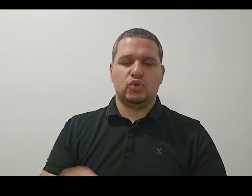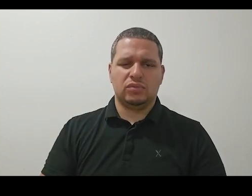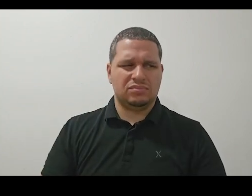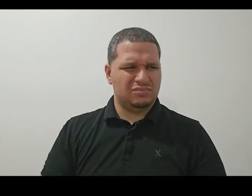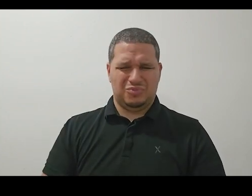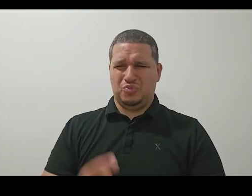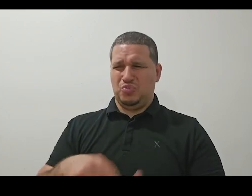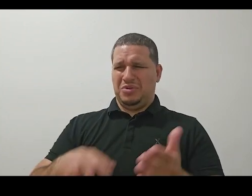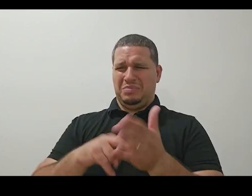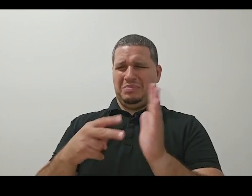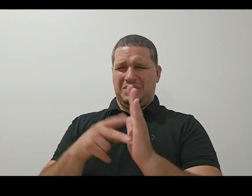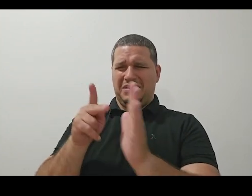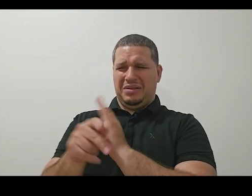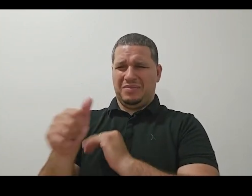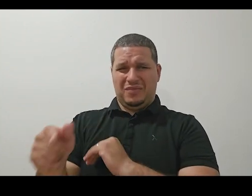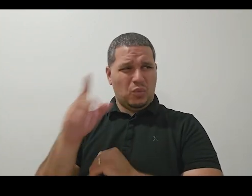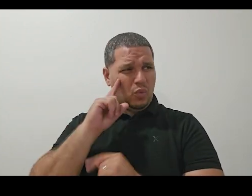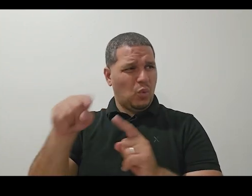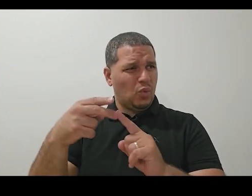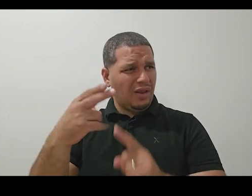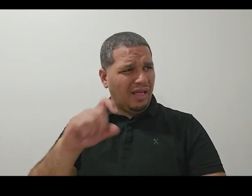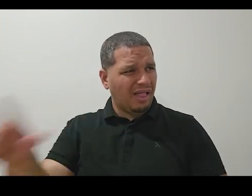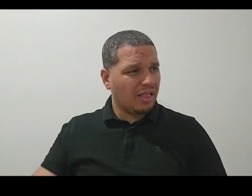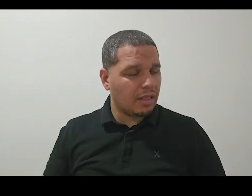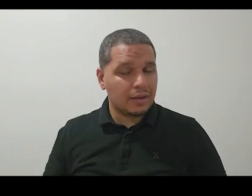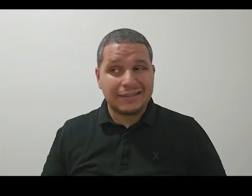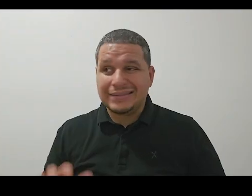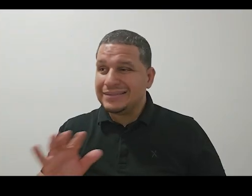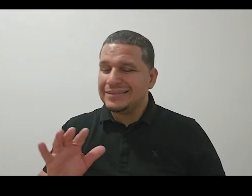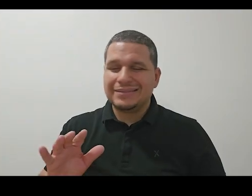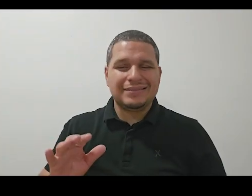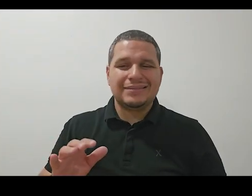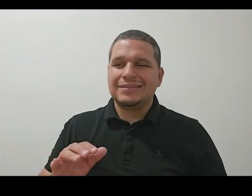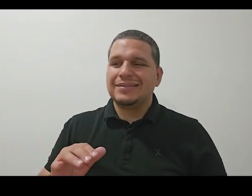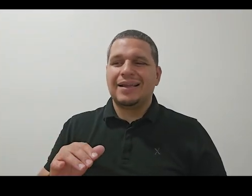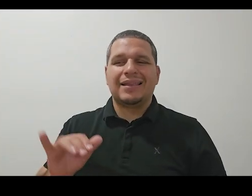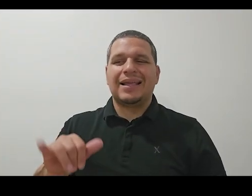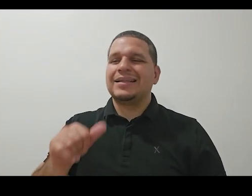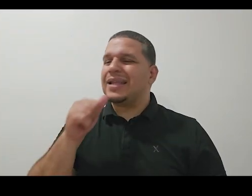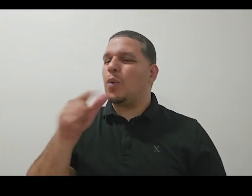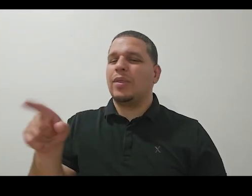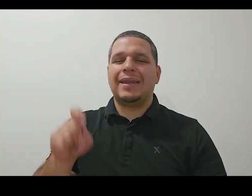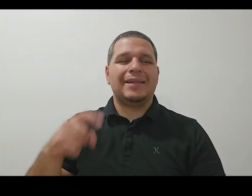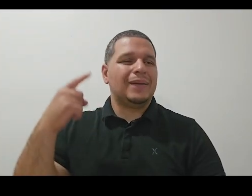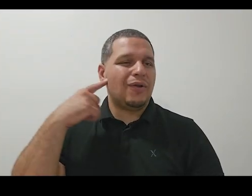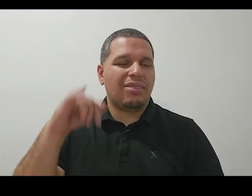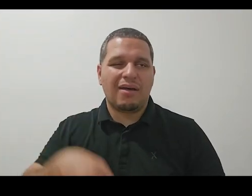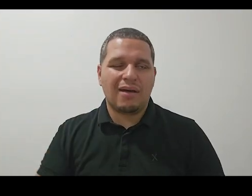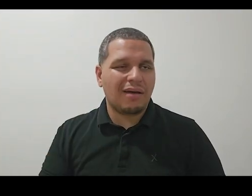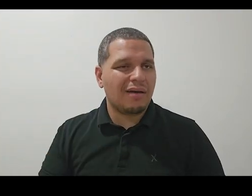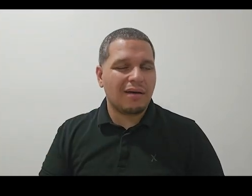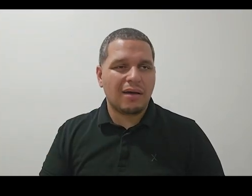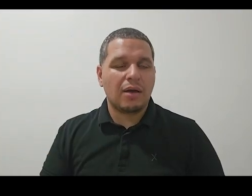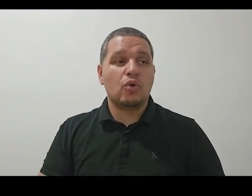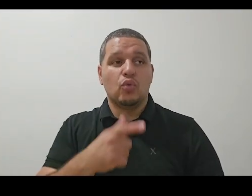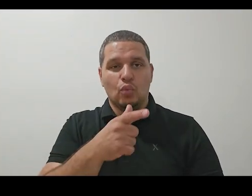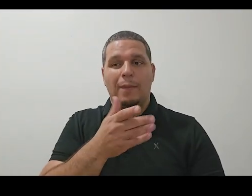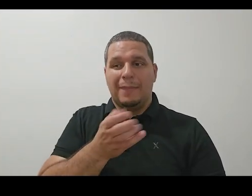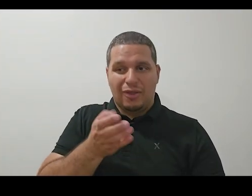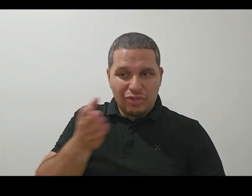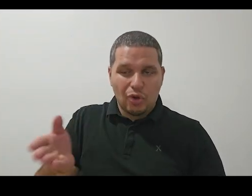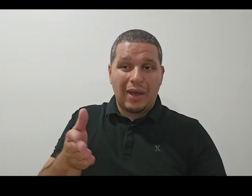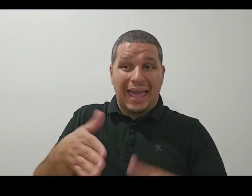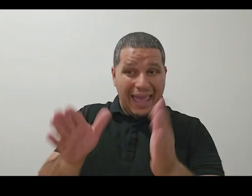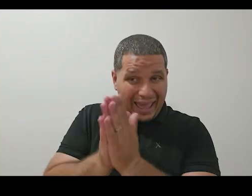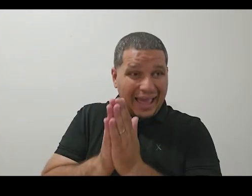ask that question. What do you mean they want to kill themselves? They're going to go to hell. I said, but that's not what that person needs to hear. You